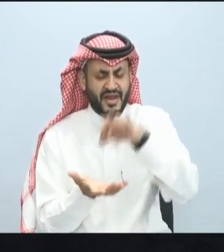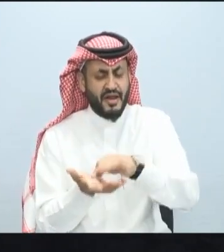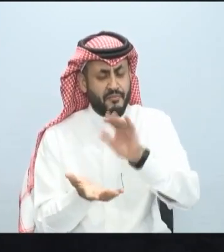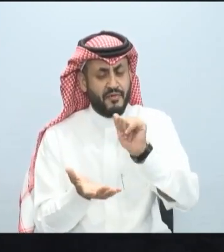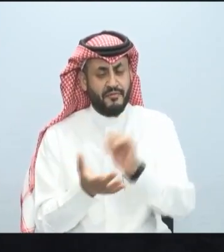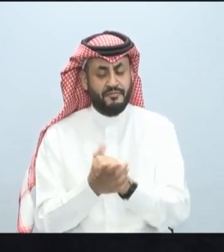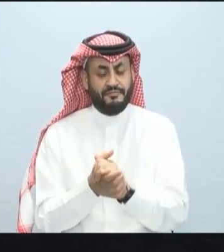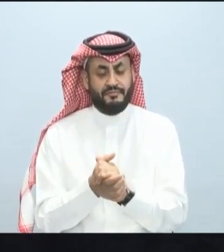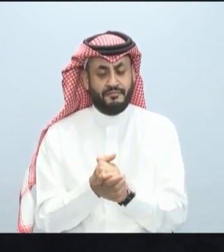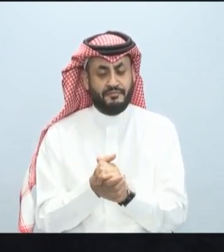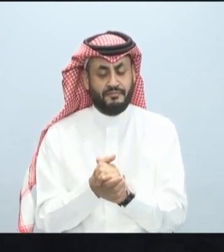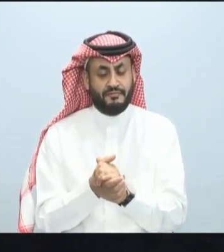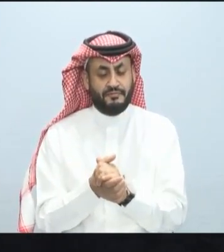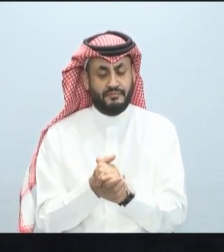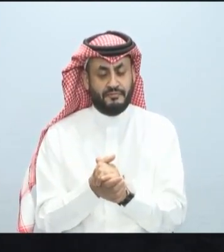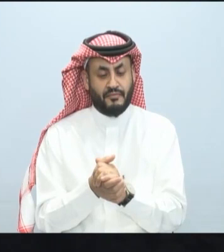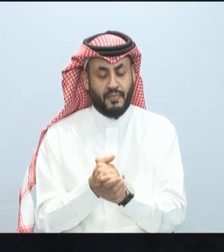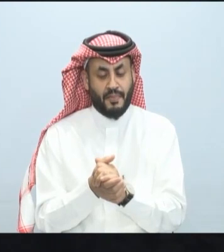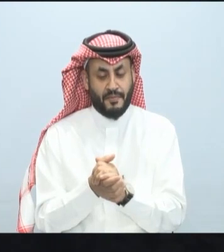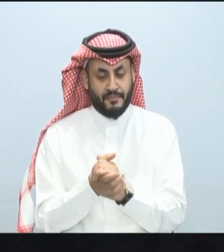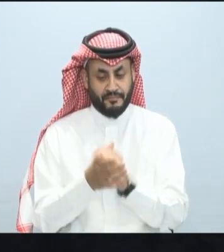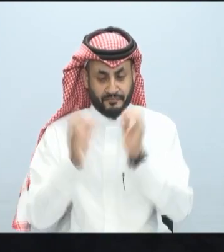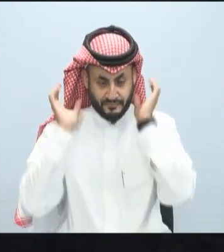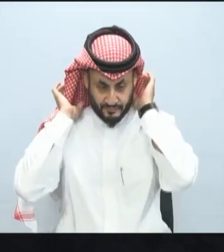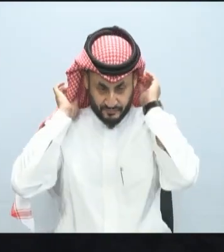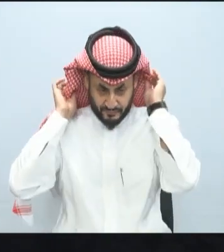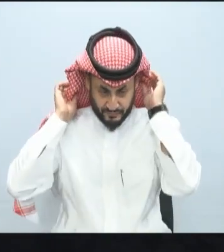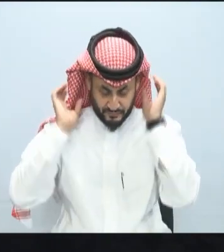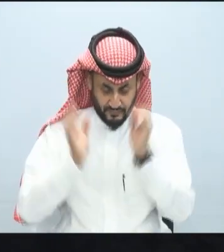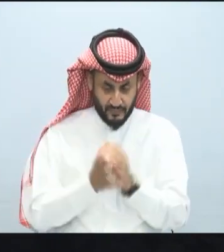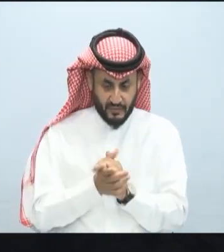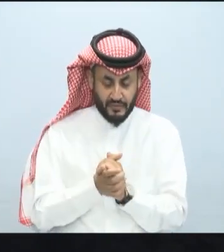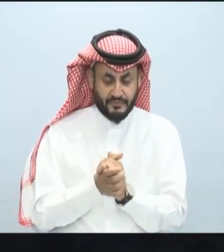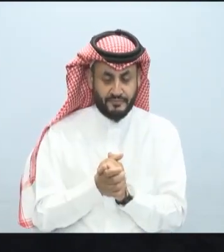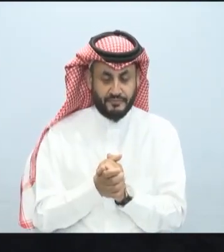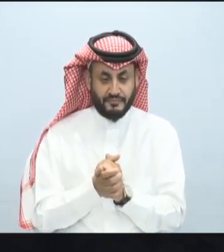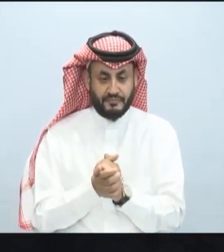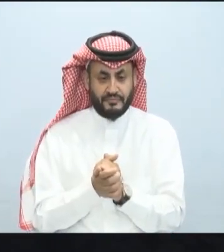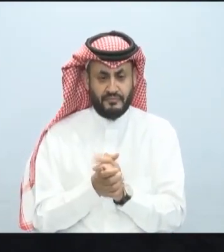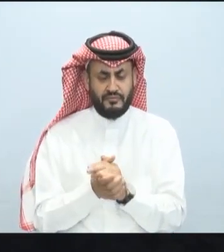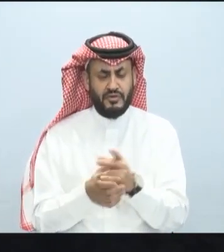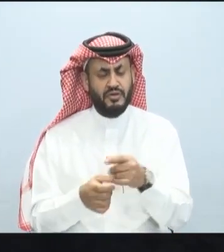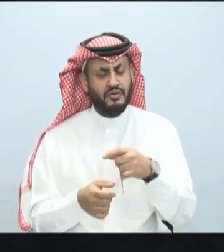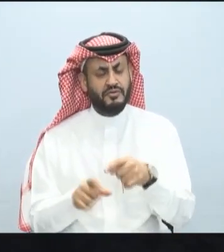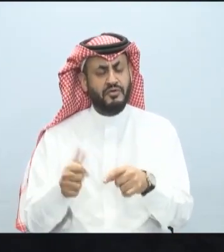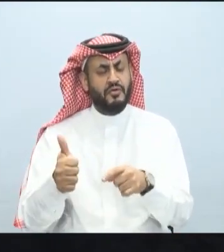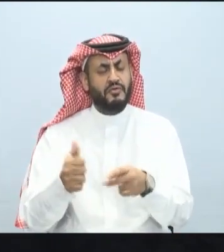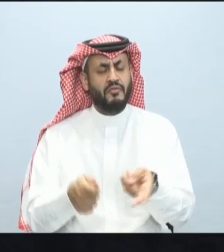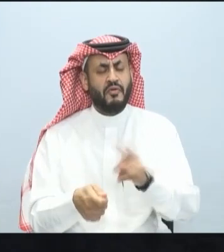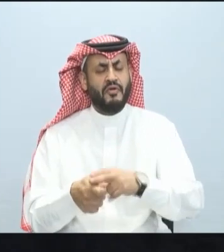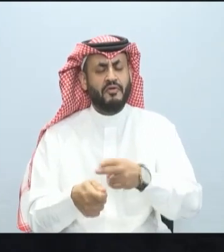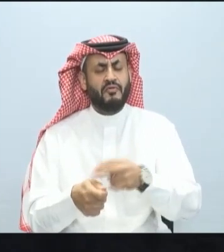just presented the idea about movies. Another point is it is good to practice what you already